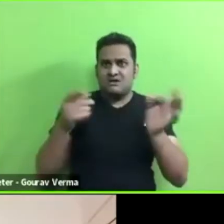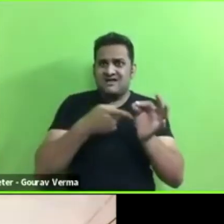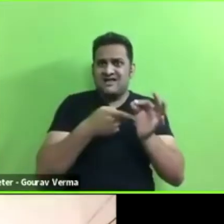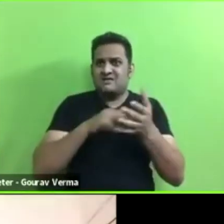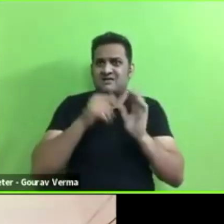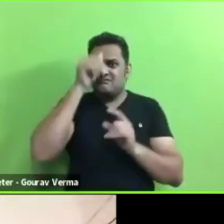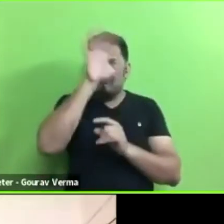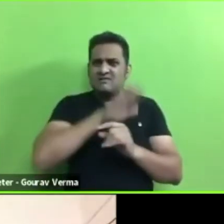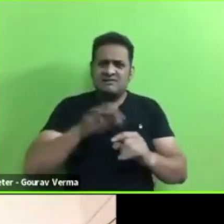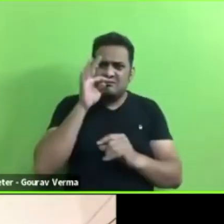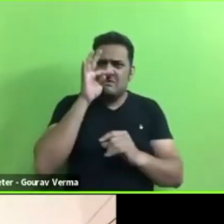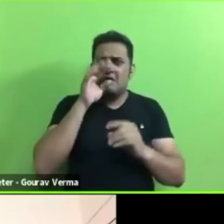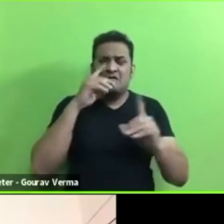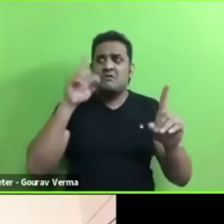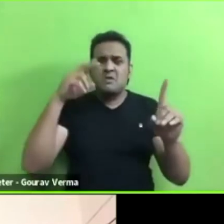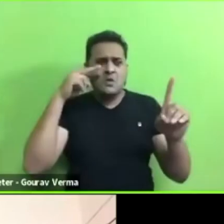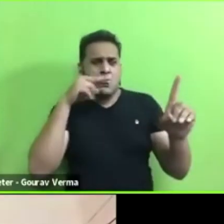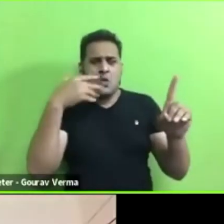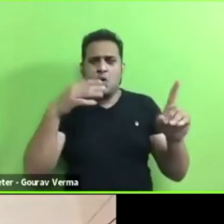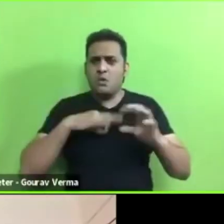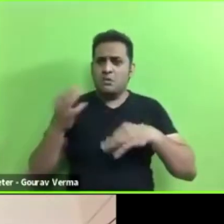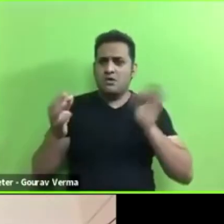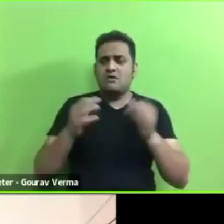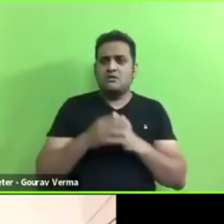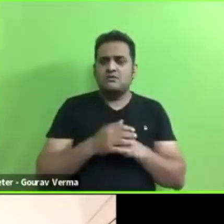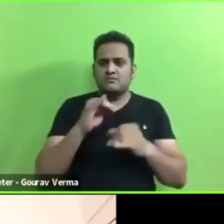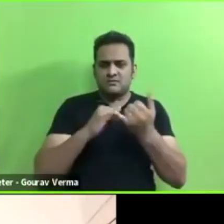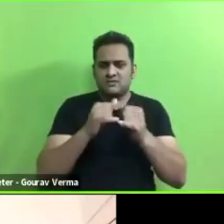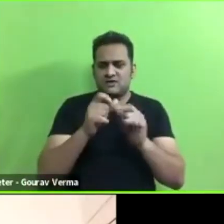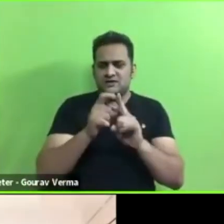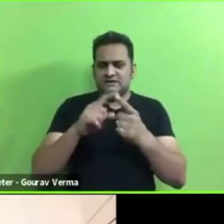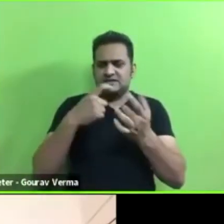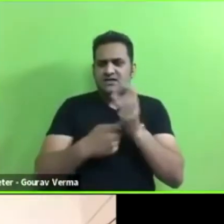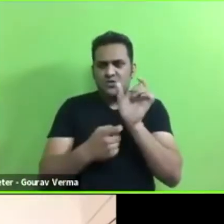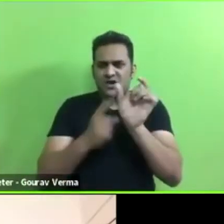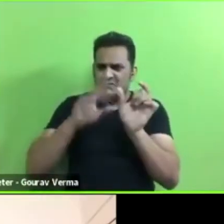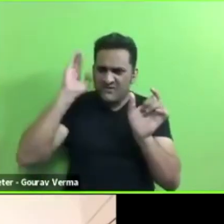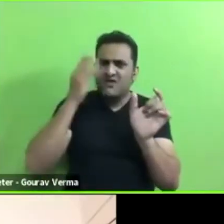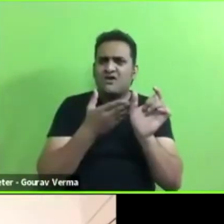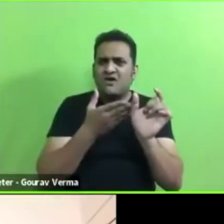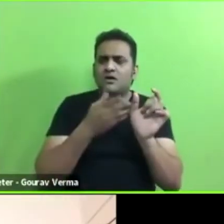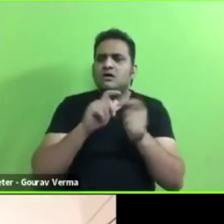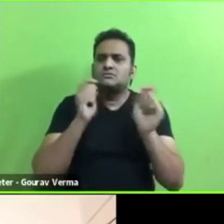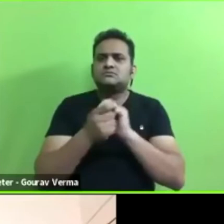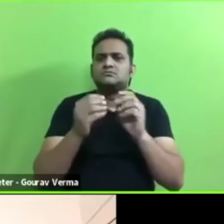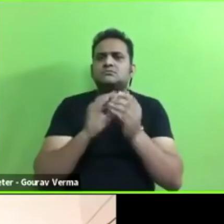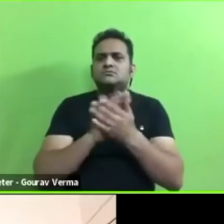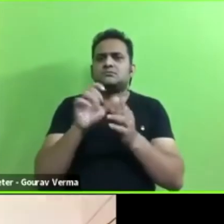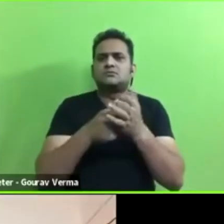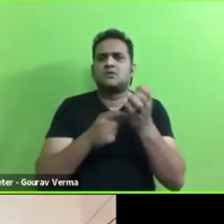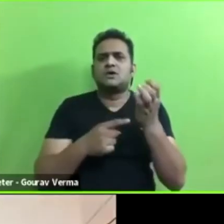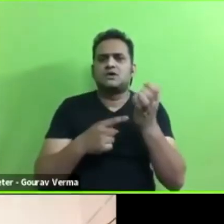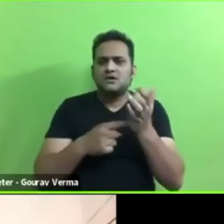country. The old word Sadir is lost, right? So this is a constant process of appropriation